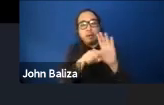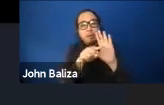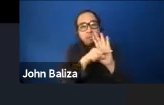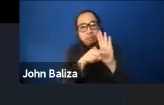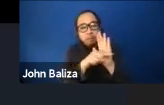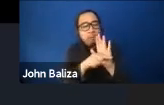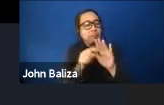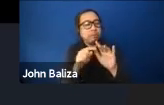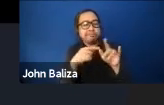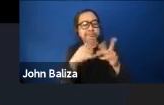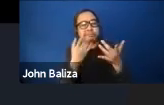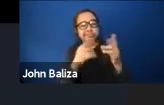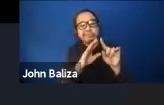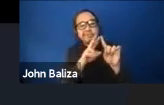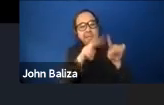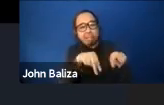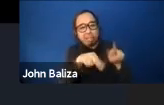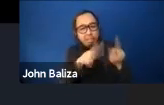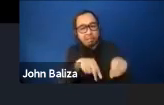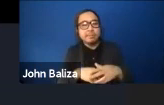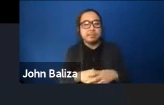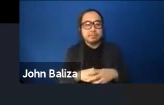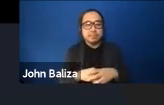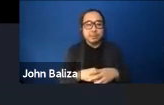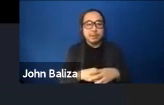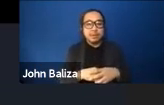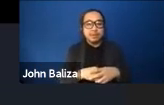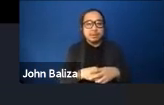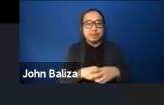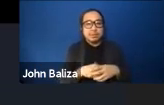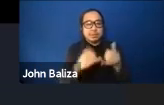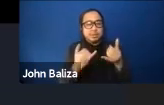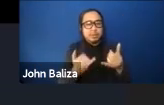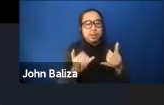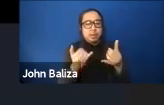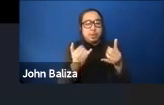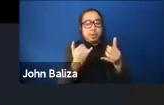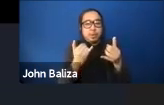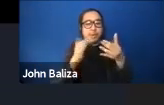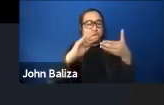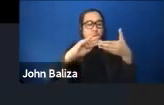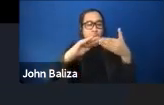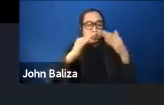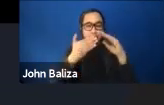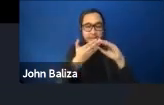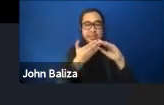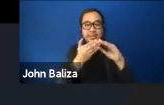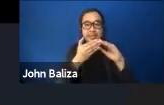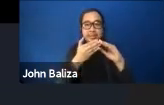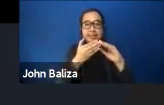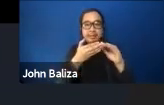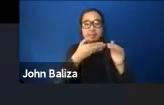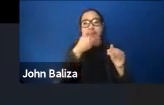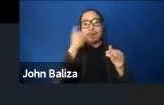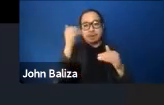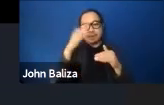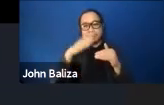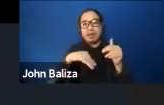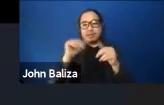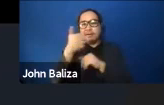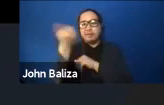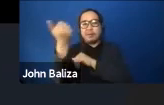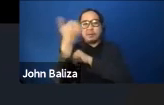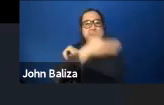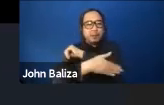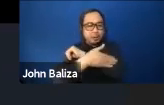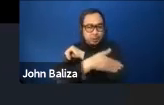see our community are better comparing to other country. However, there are